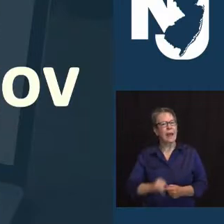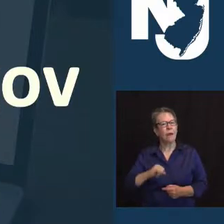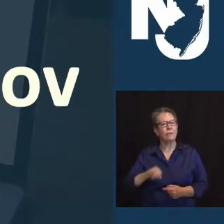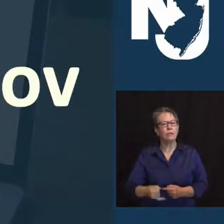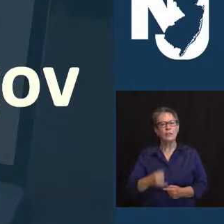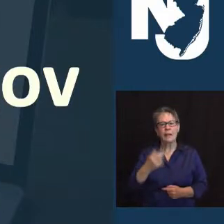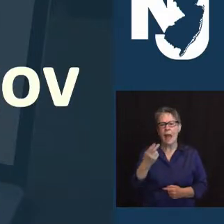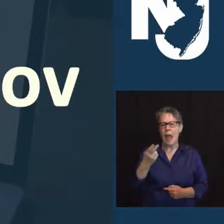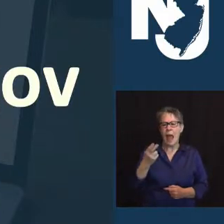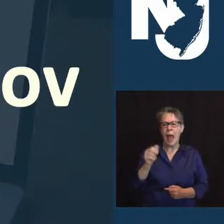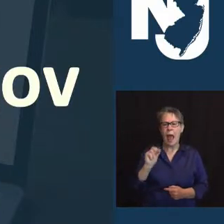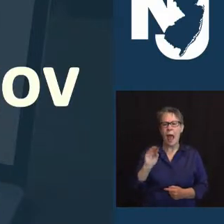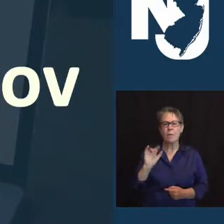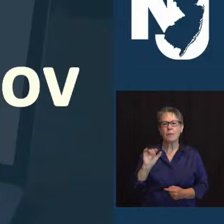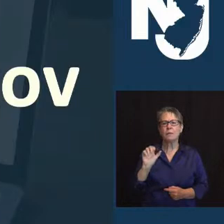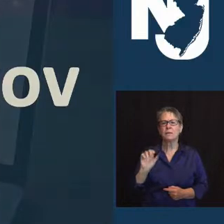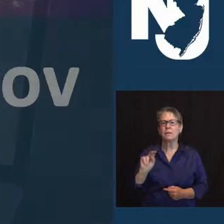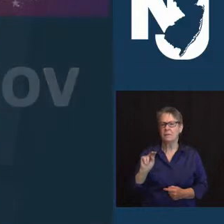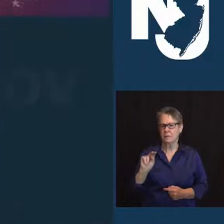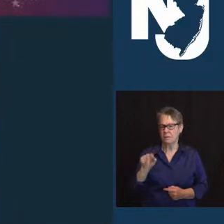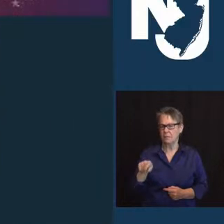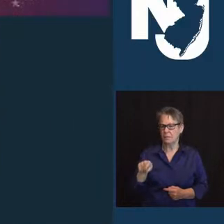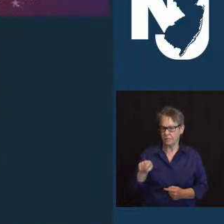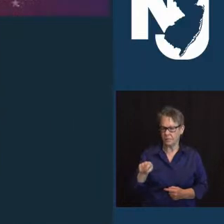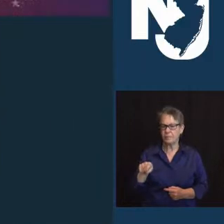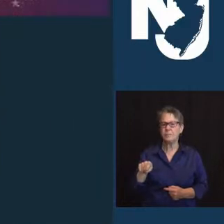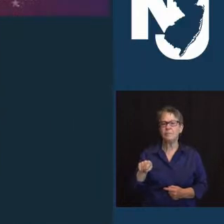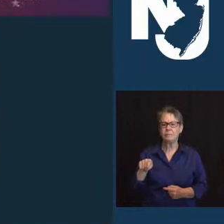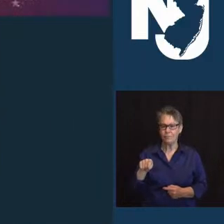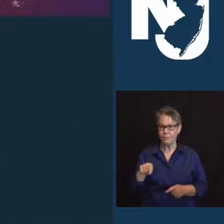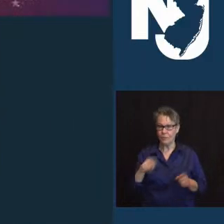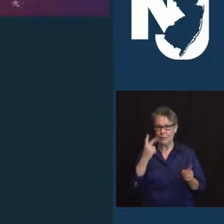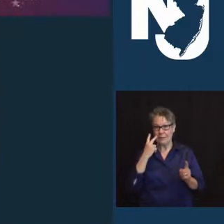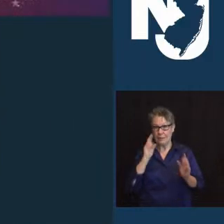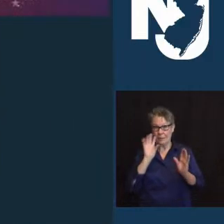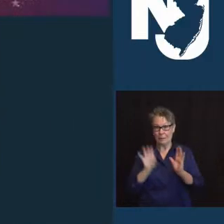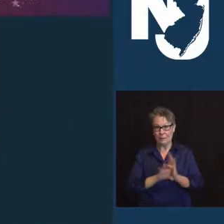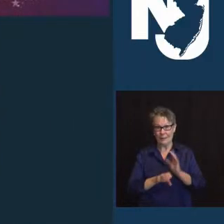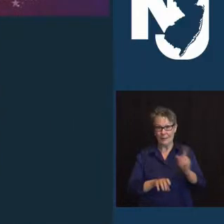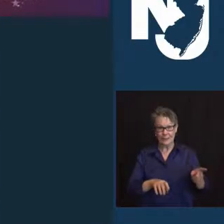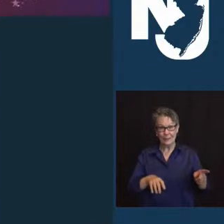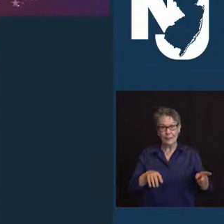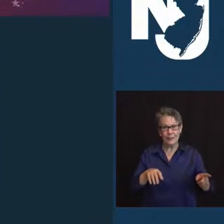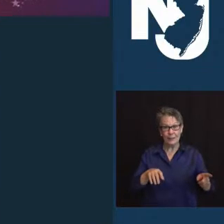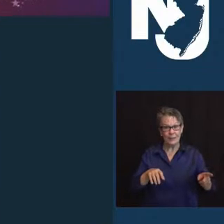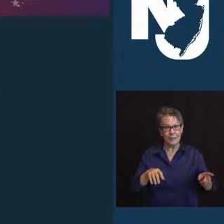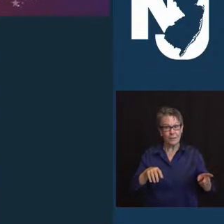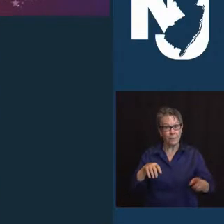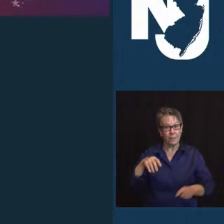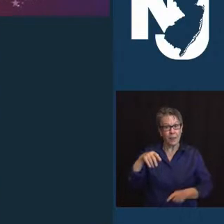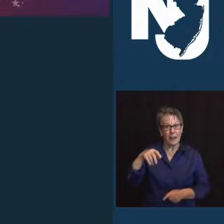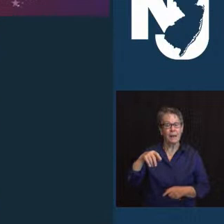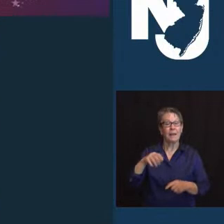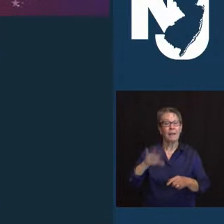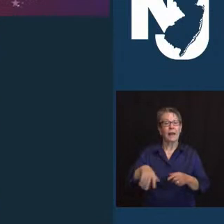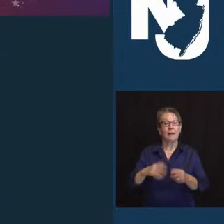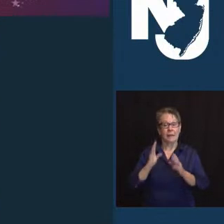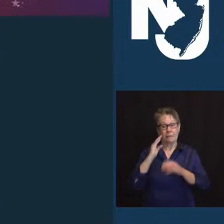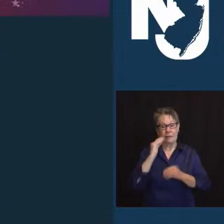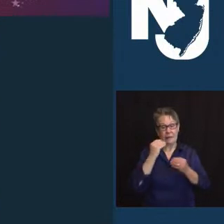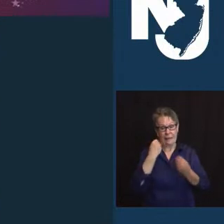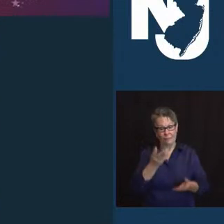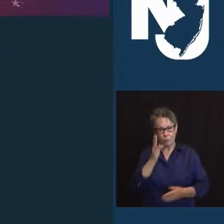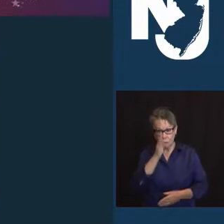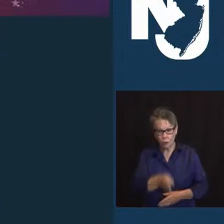and visitors. And the DCA's program has also provided direct support to a leader in Hamilton's downtown art